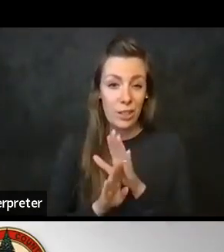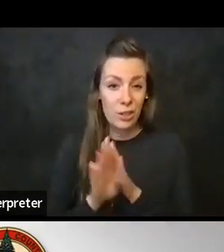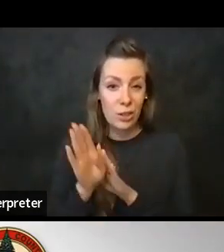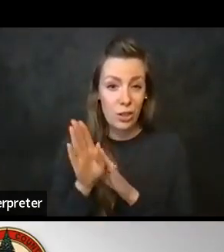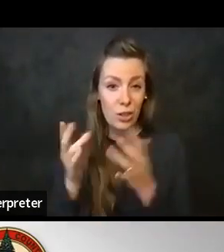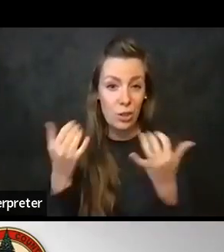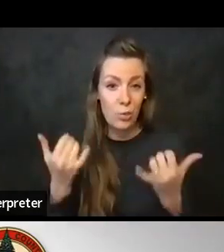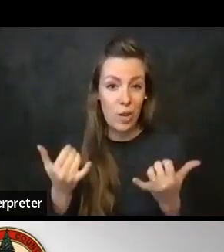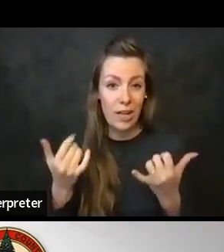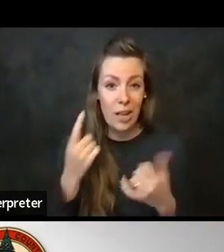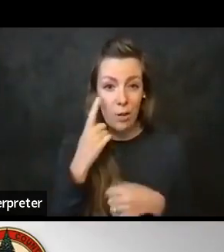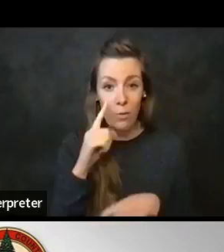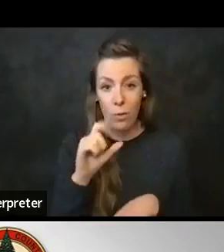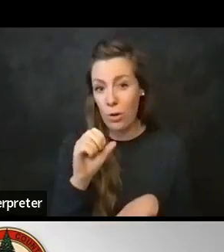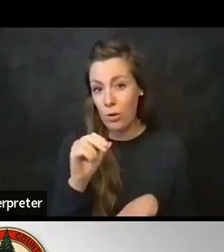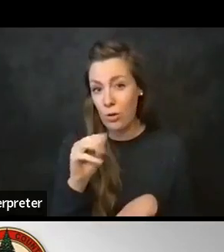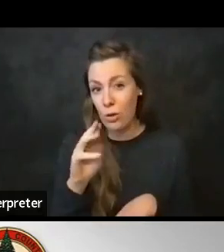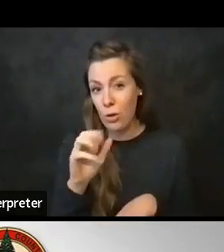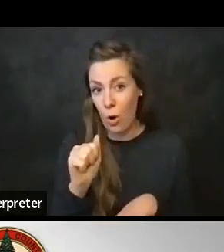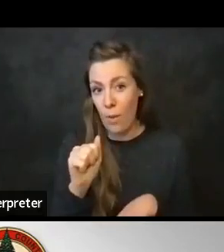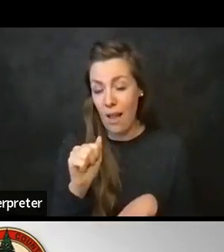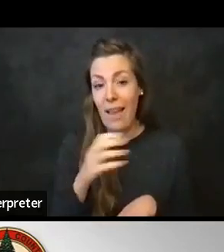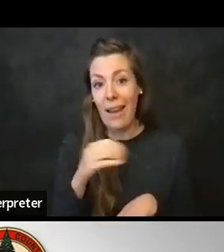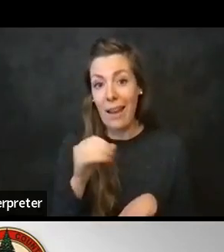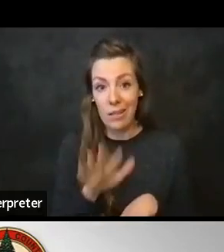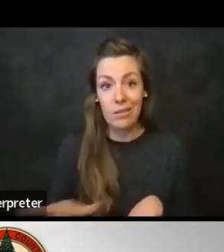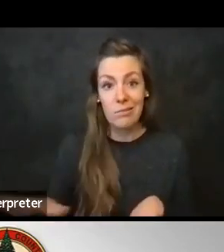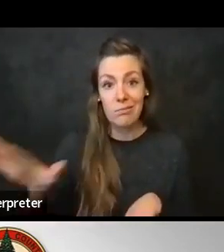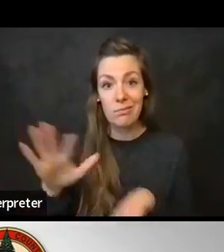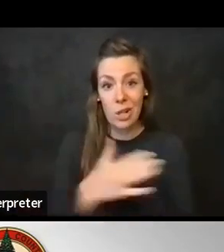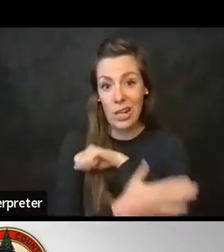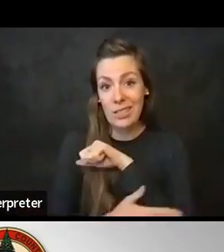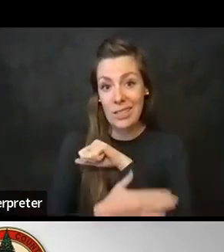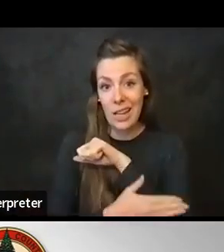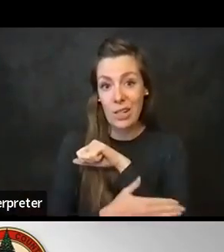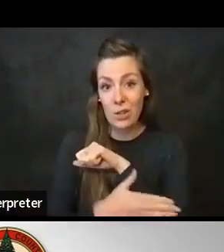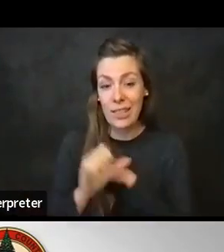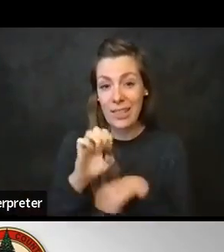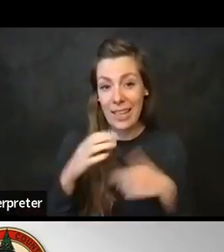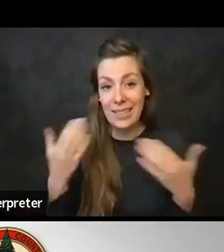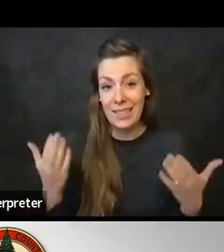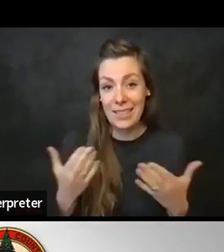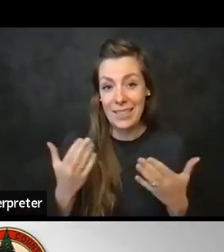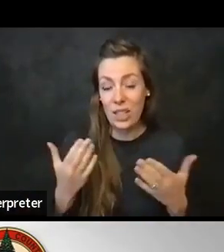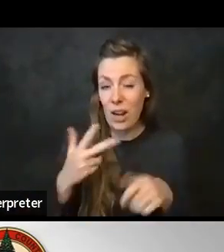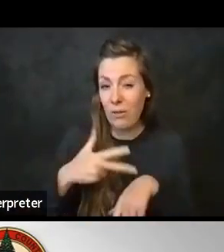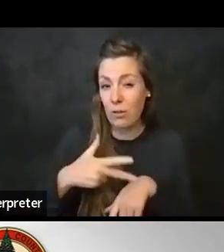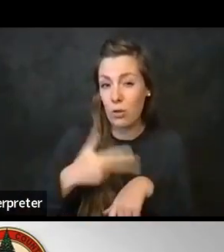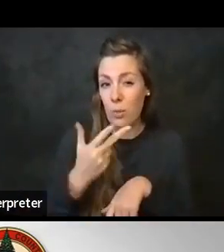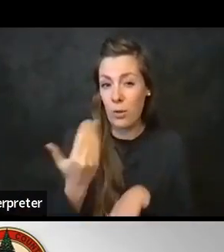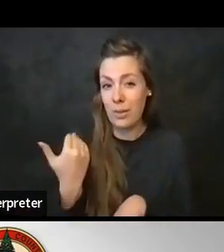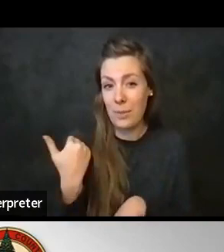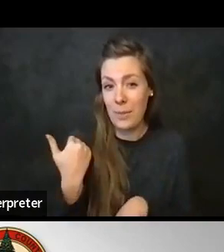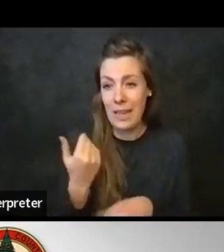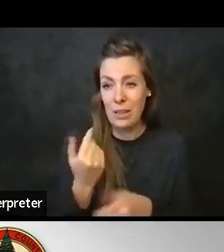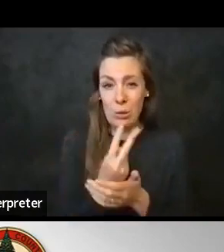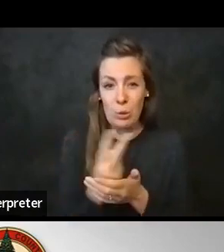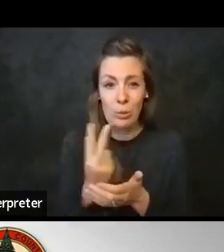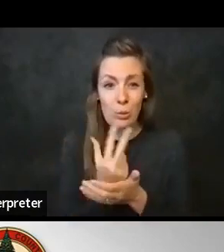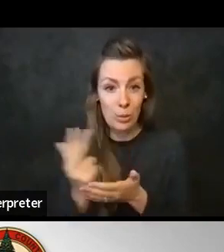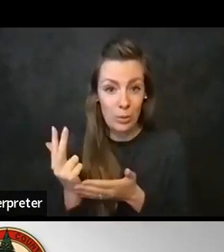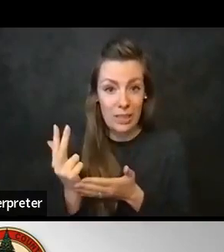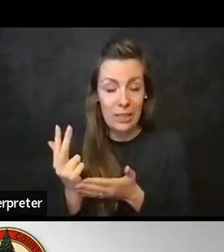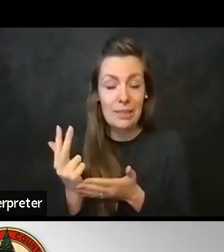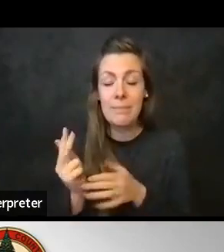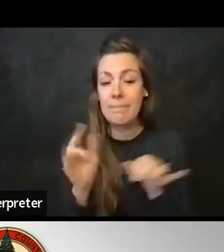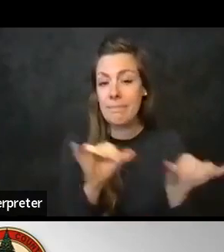Sonoma County, as well as all across the country. Our cases in Sonoma County have nearly tripled in the past few weeks, as has